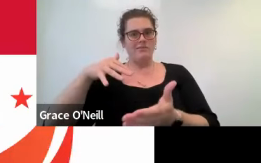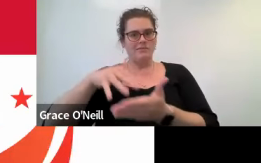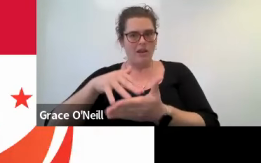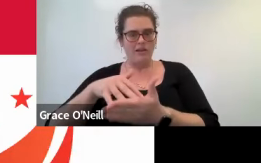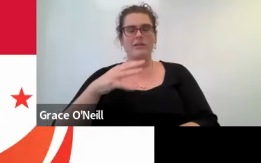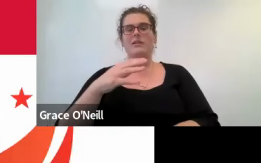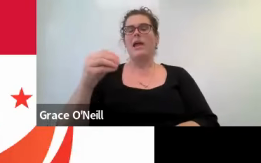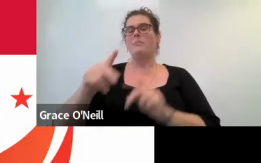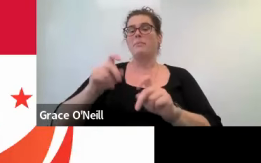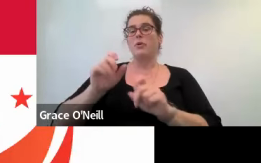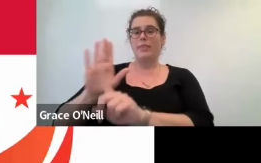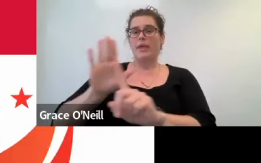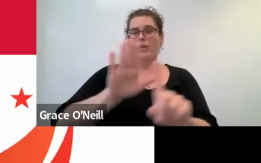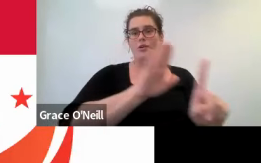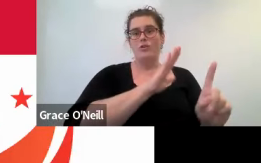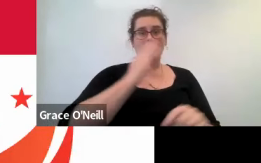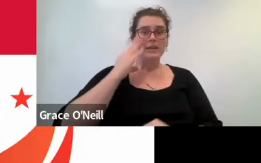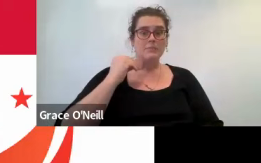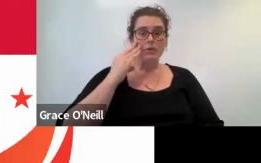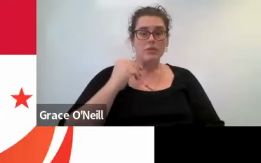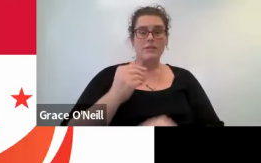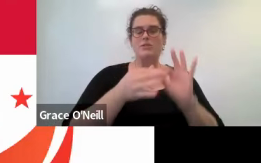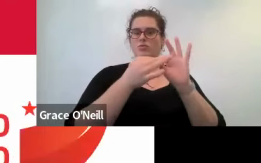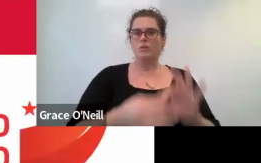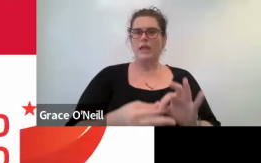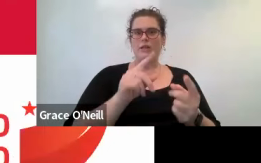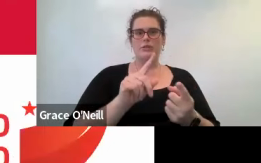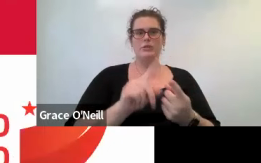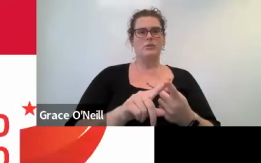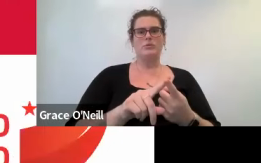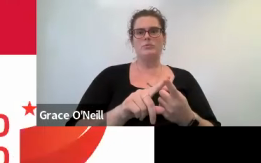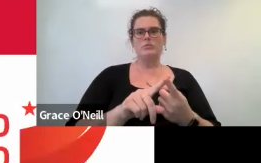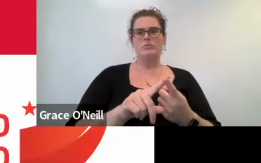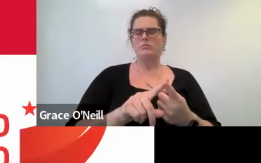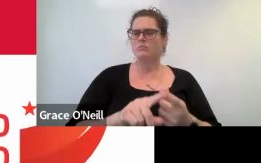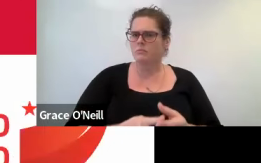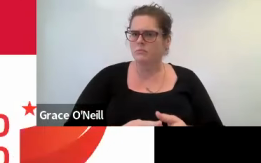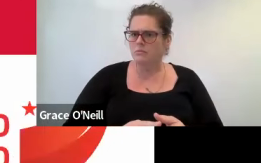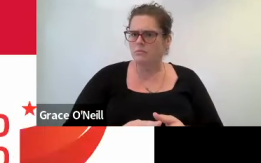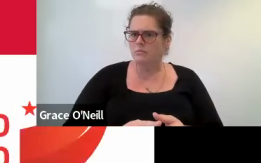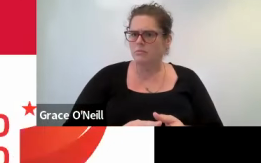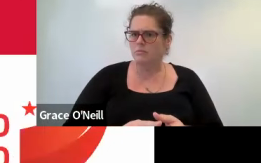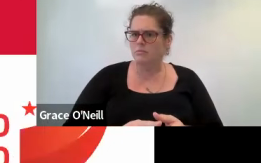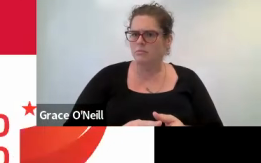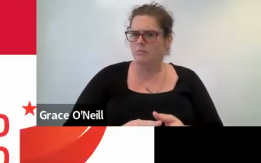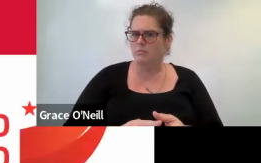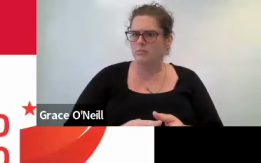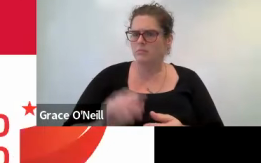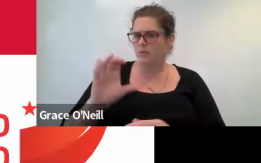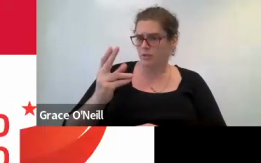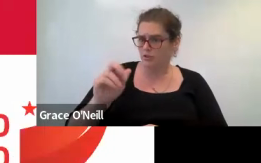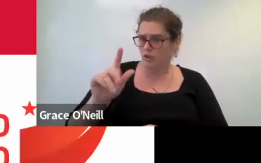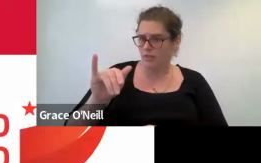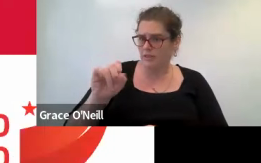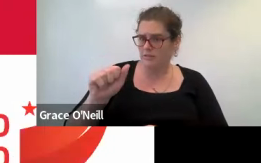experiences were relative to. Charlisa? Yeah, essentially,